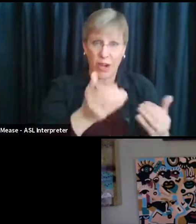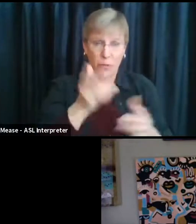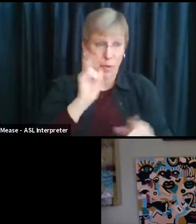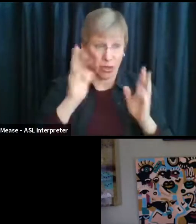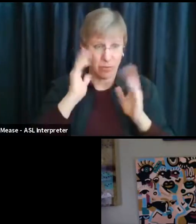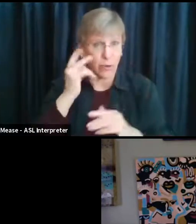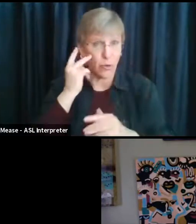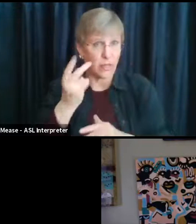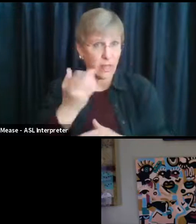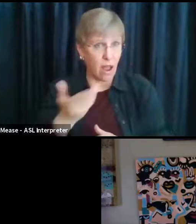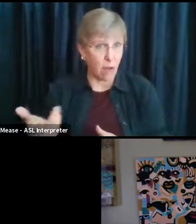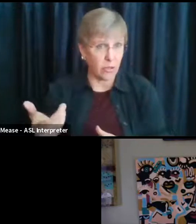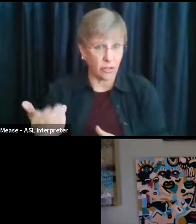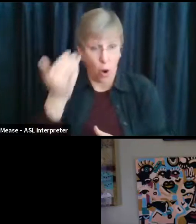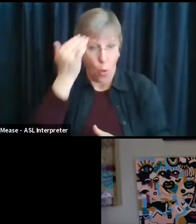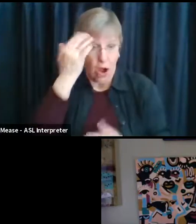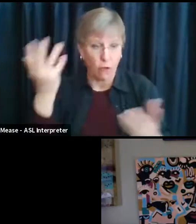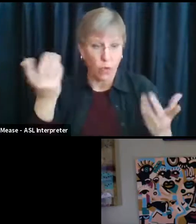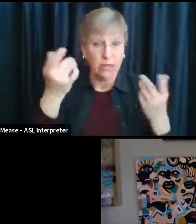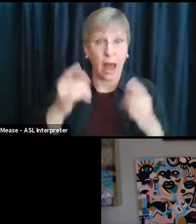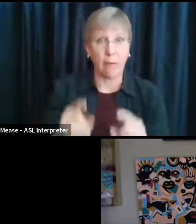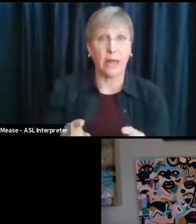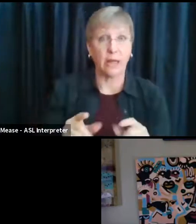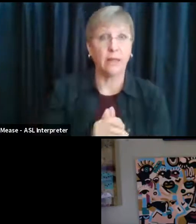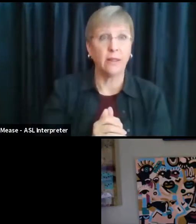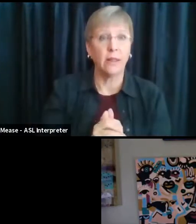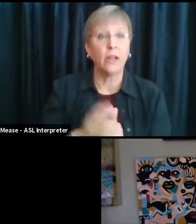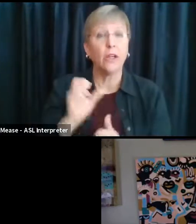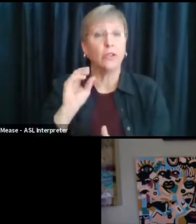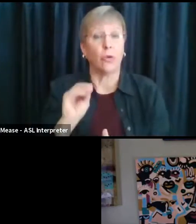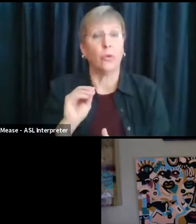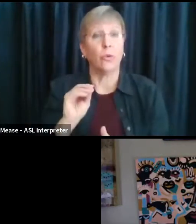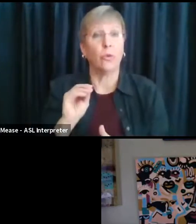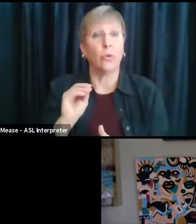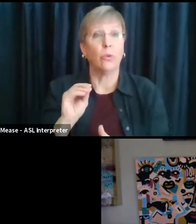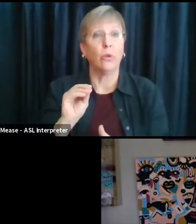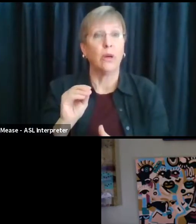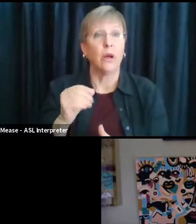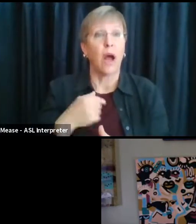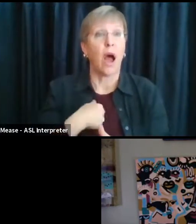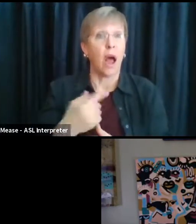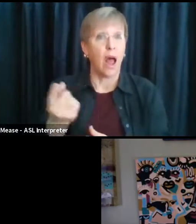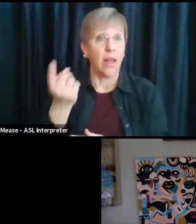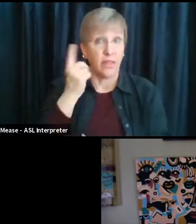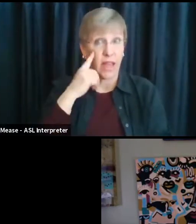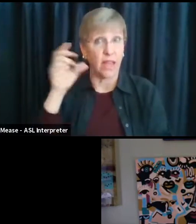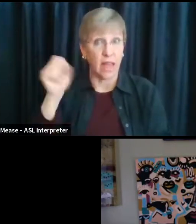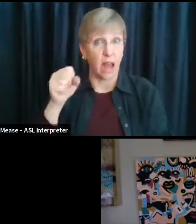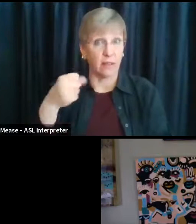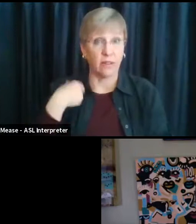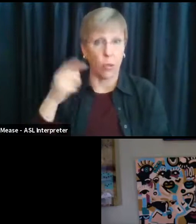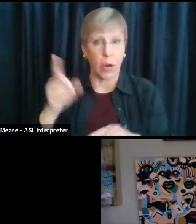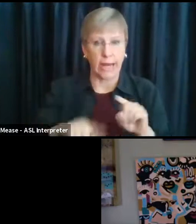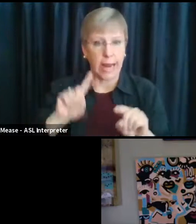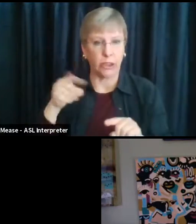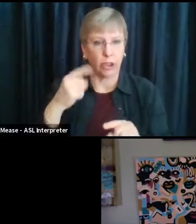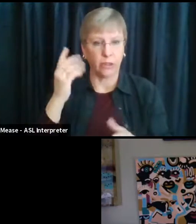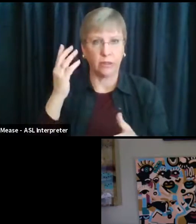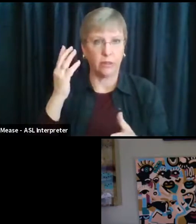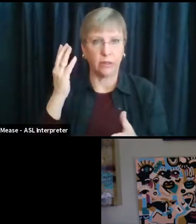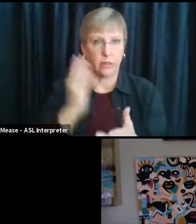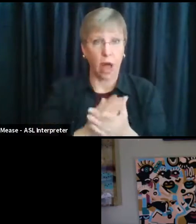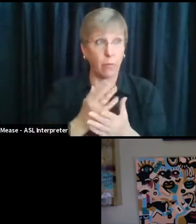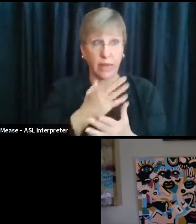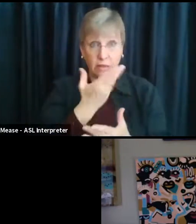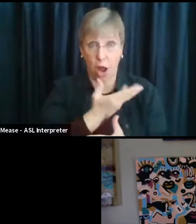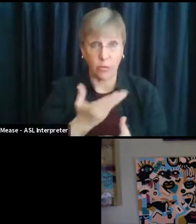They're conscious about what's happening. So I think yeah, we can't just stop these objects from